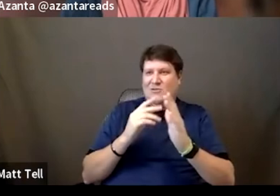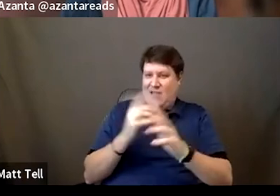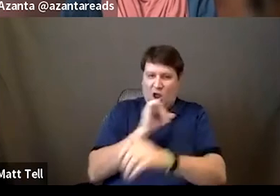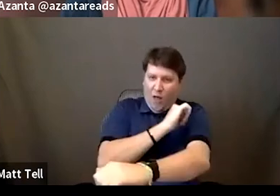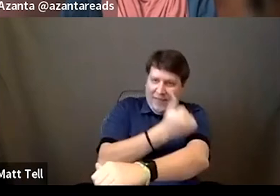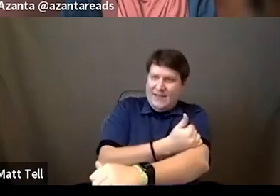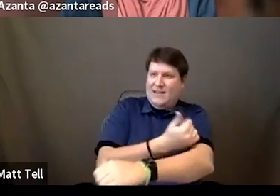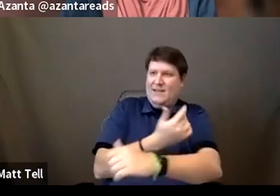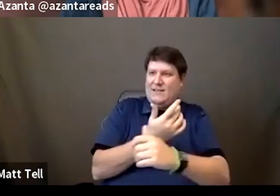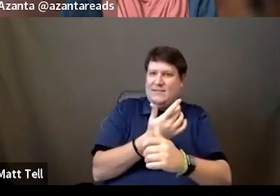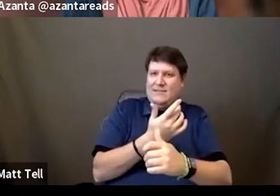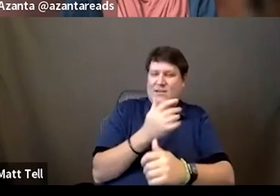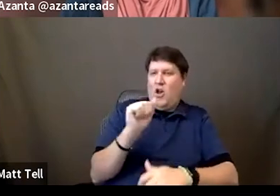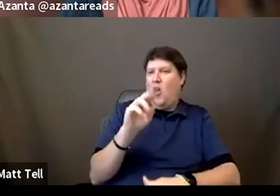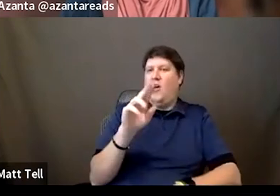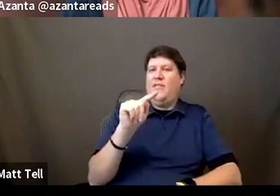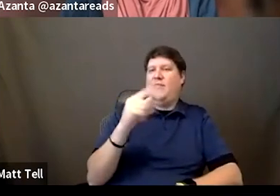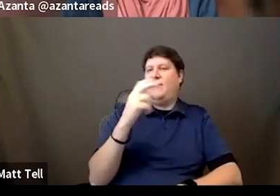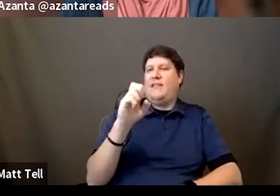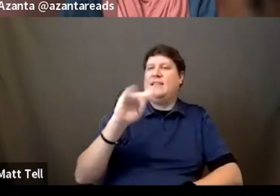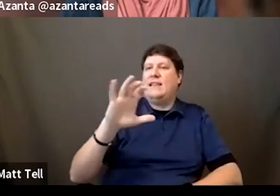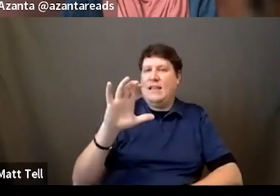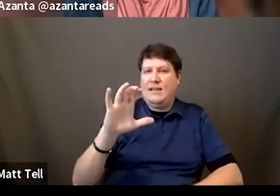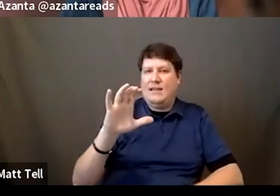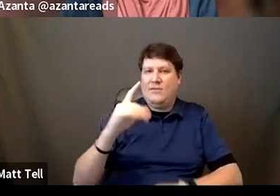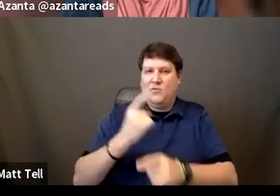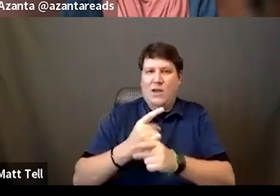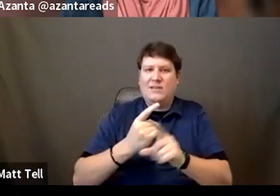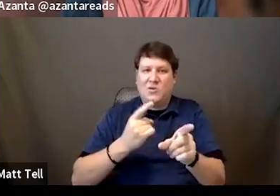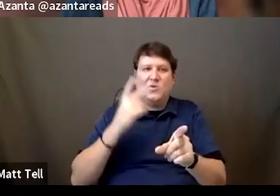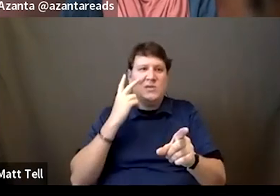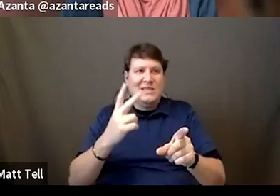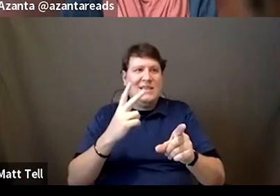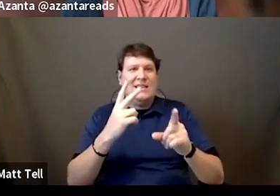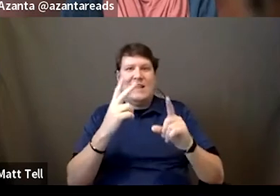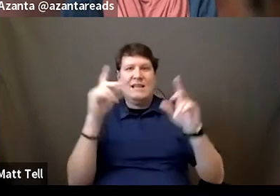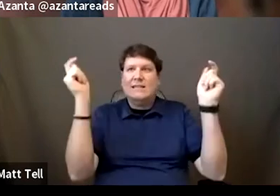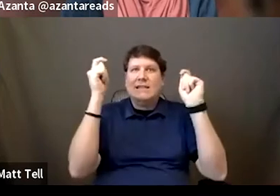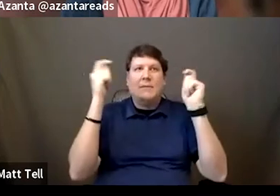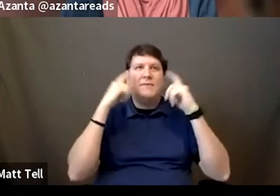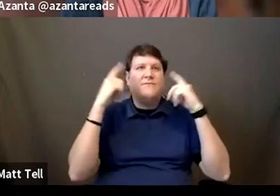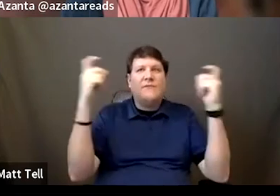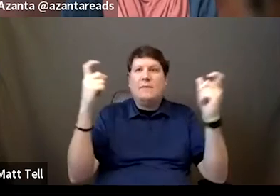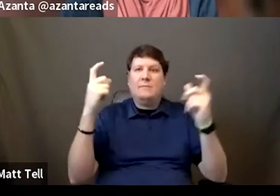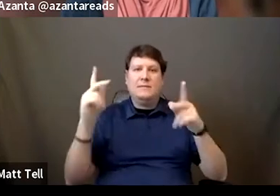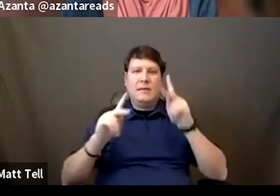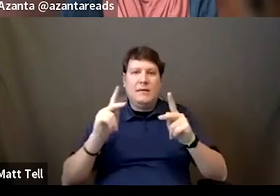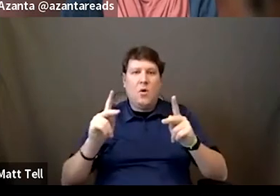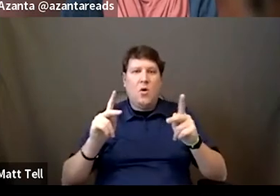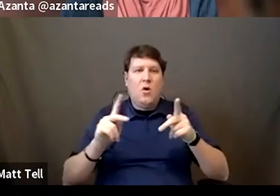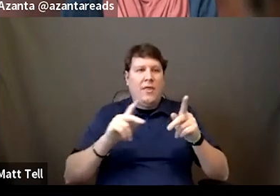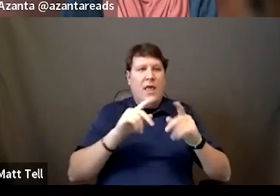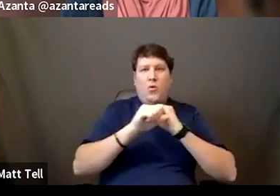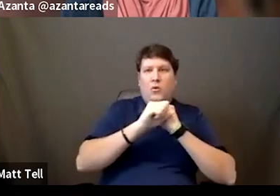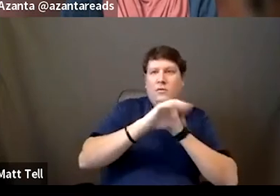just in the influencer world, I mean, you see a lot of the, you know, celebrities and stuff promoting stuff. I mean, you know, they're not using half of the